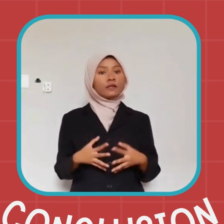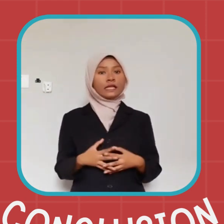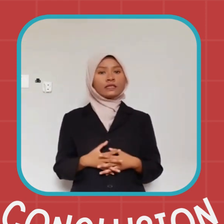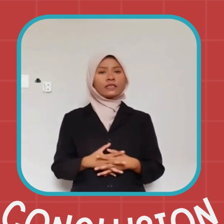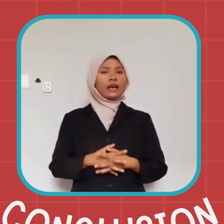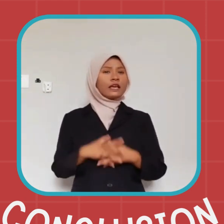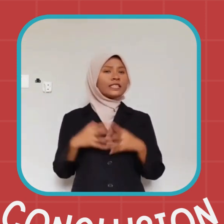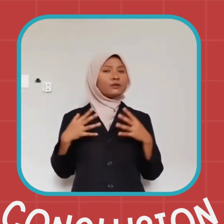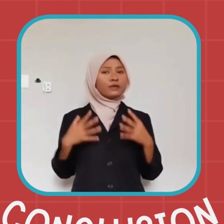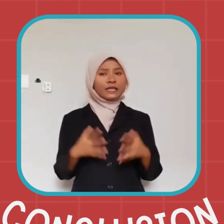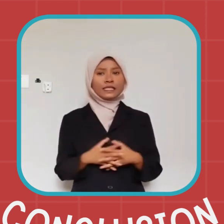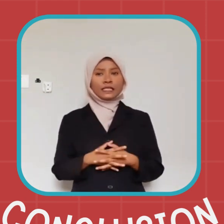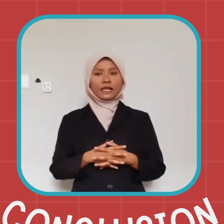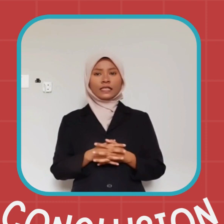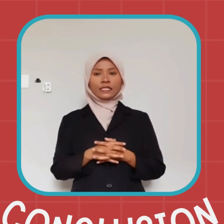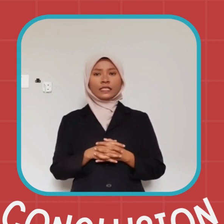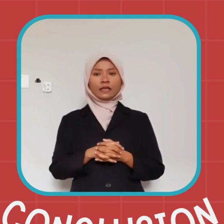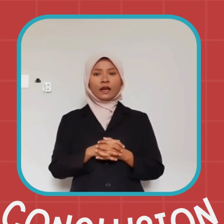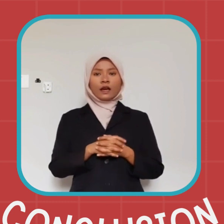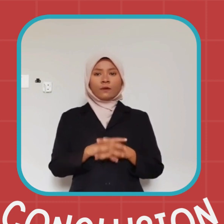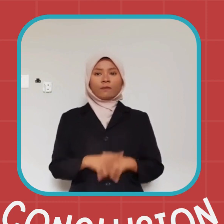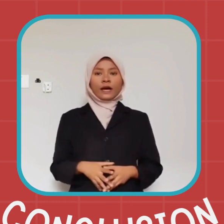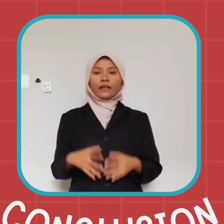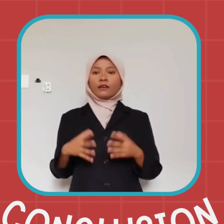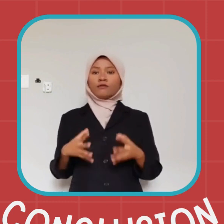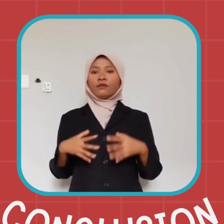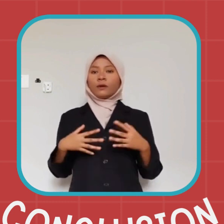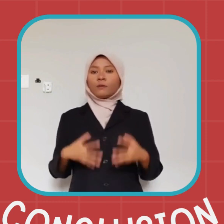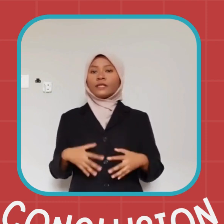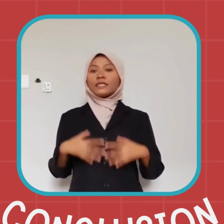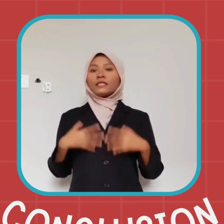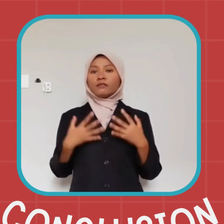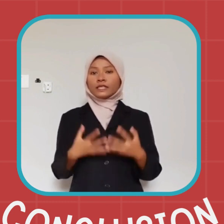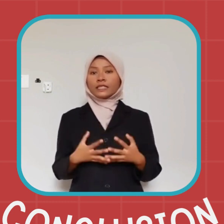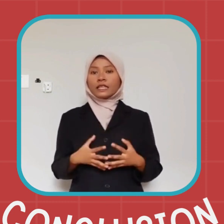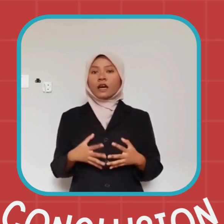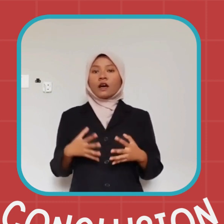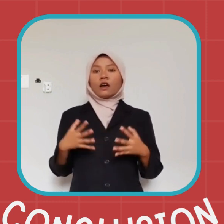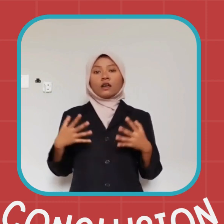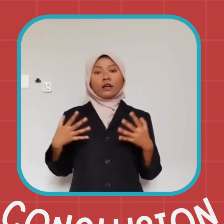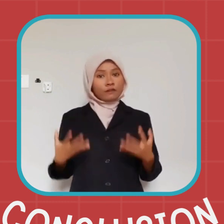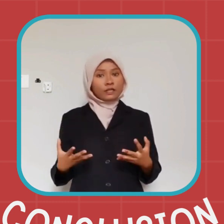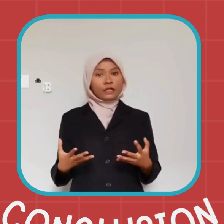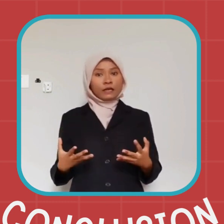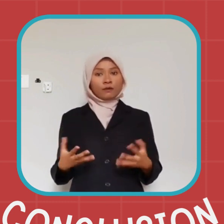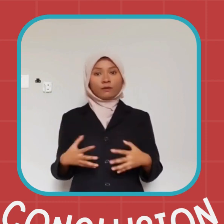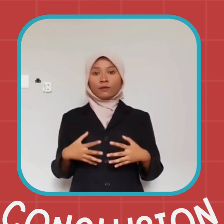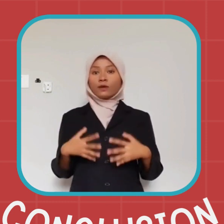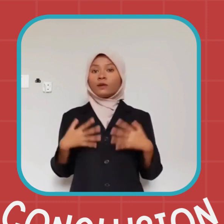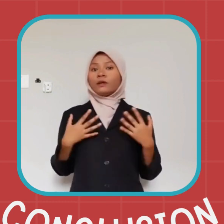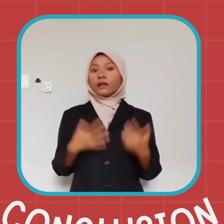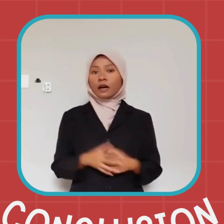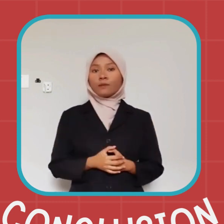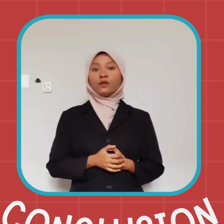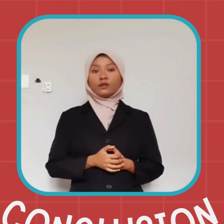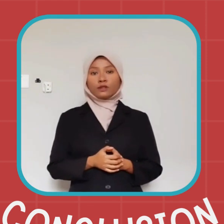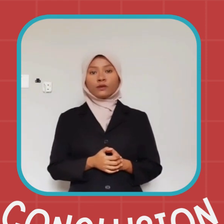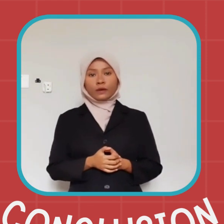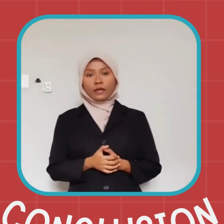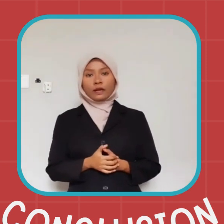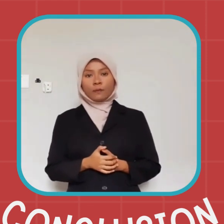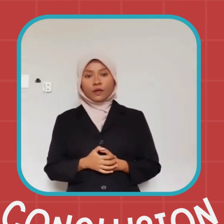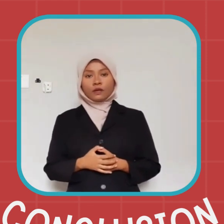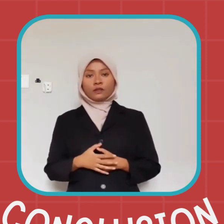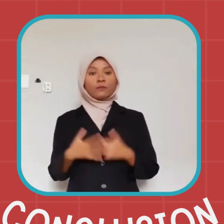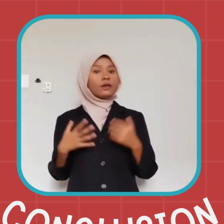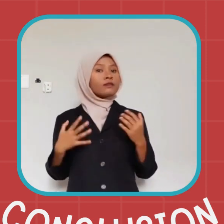and surroundings is really challenging, but if we persevere, eventually we will become